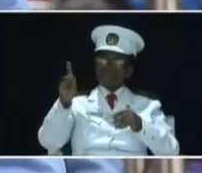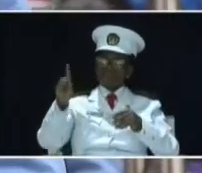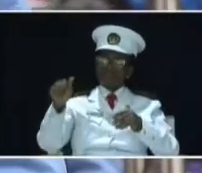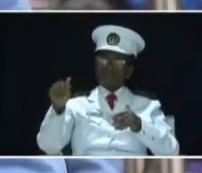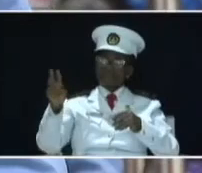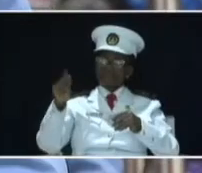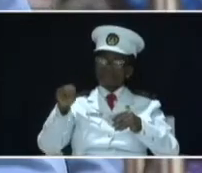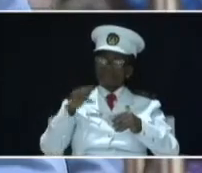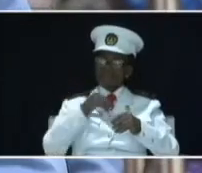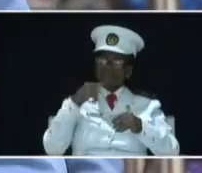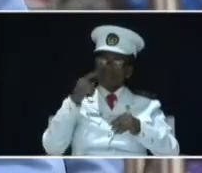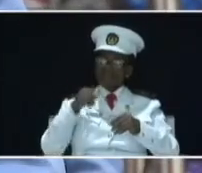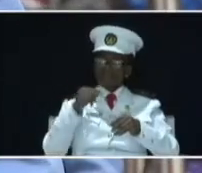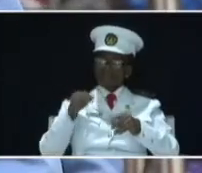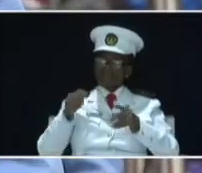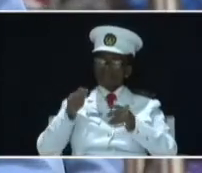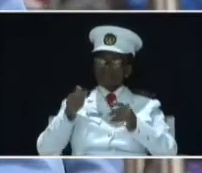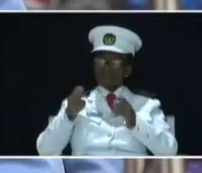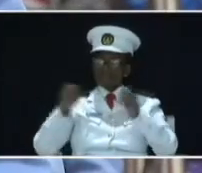And say, "Hey, Adam,